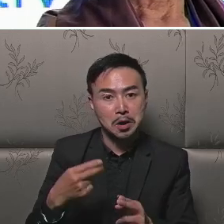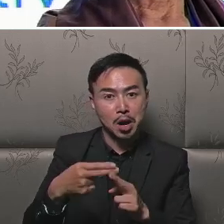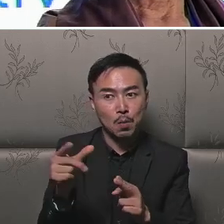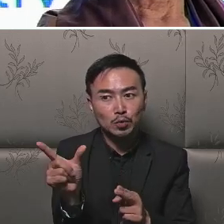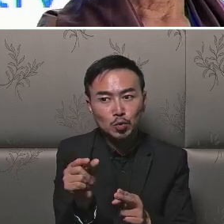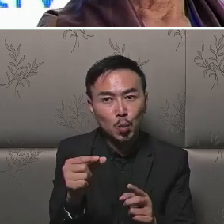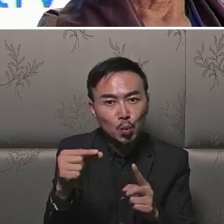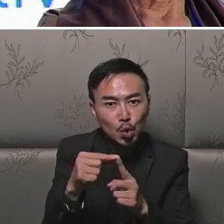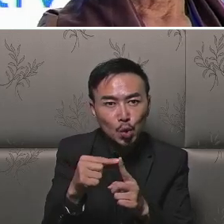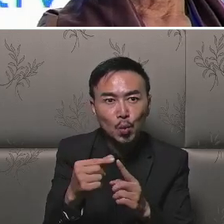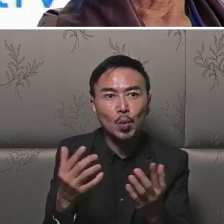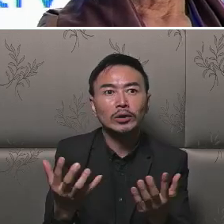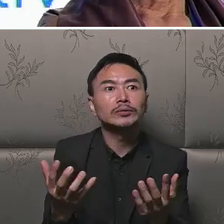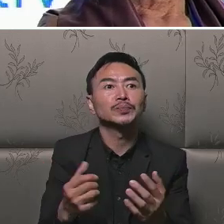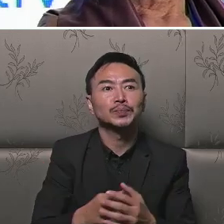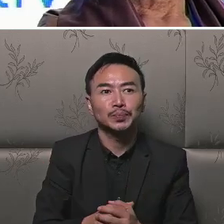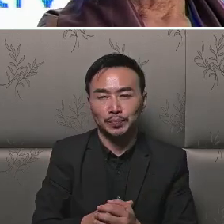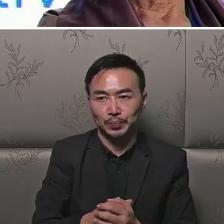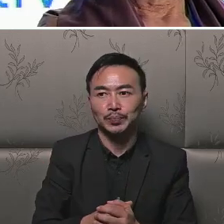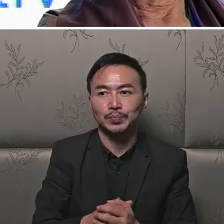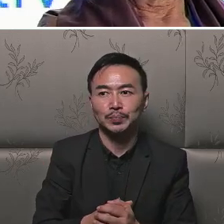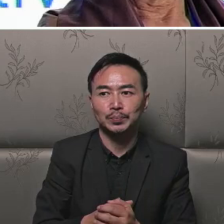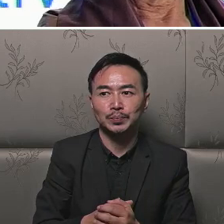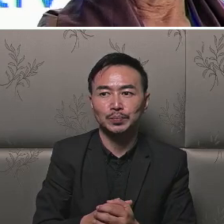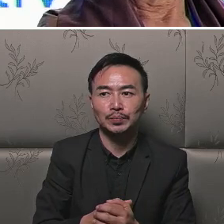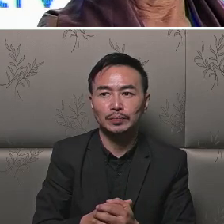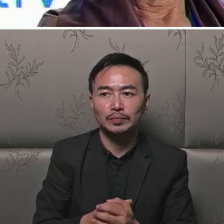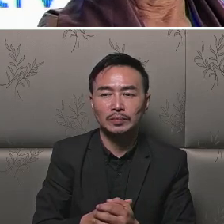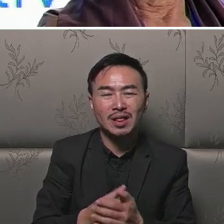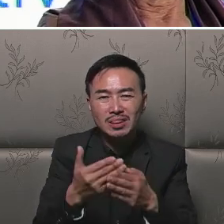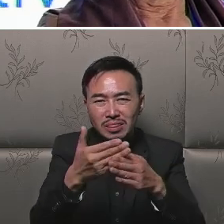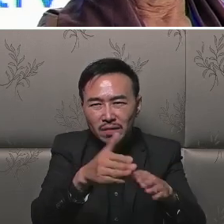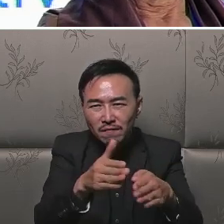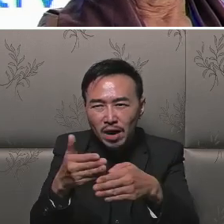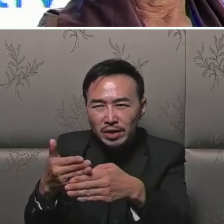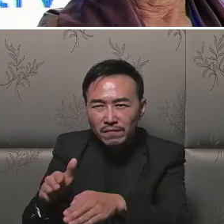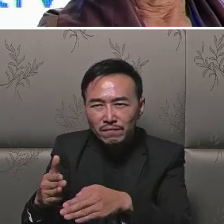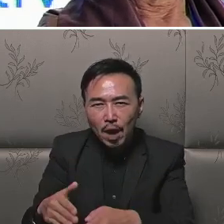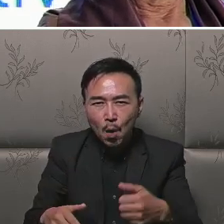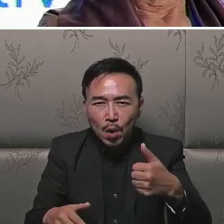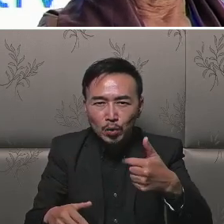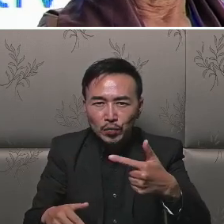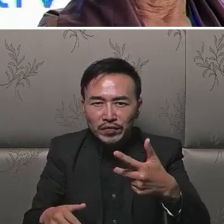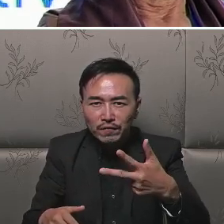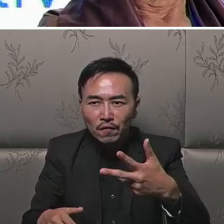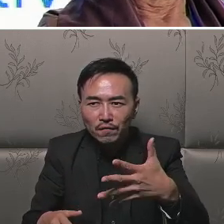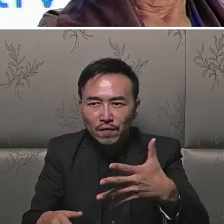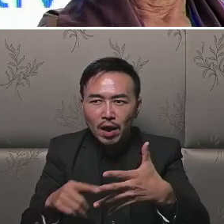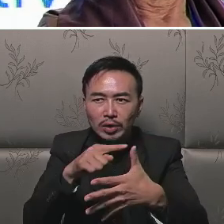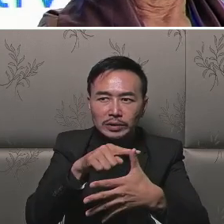action to standardize and strengthen remediation and enrichment practices in all